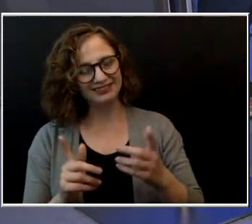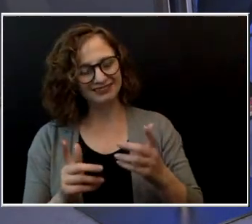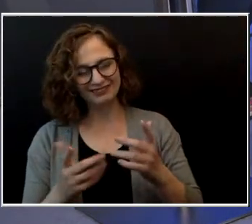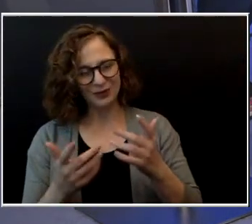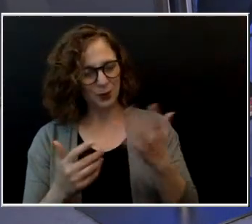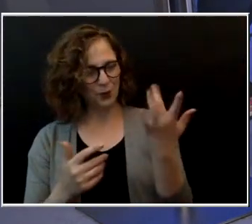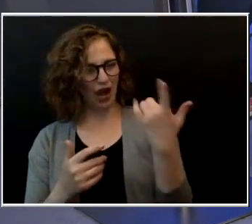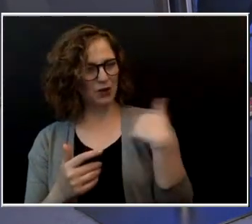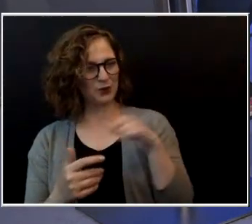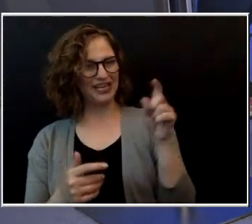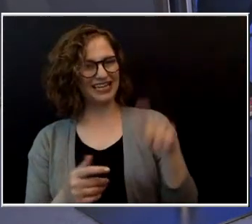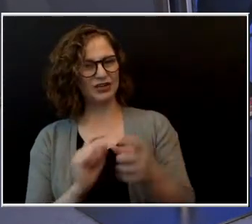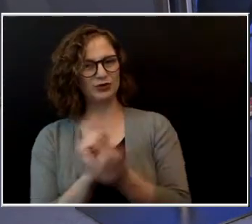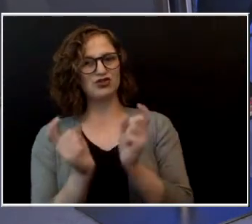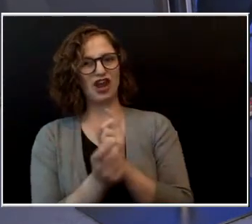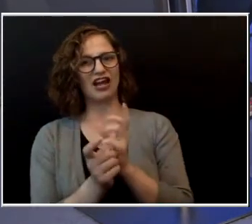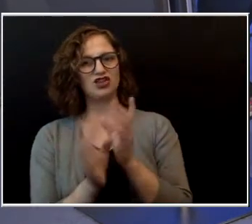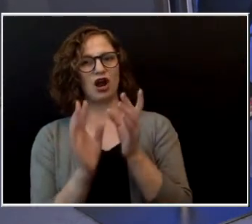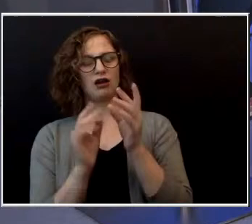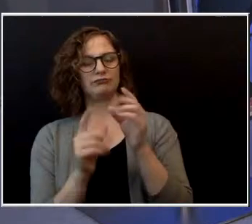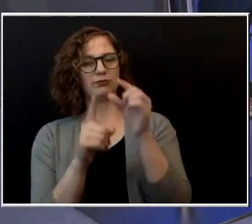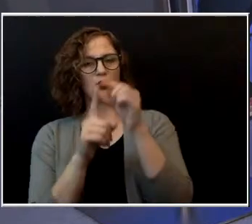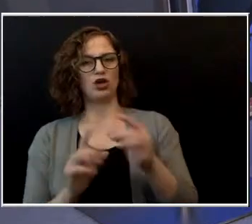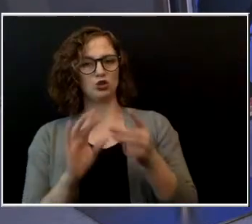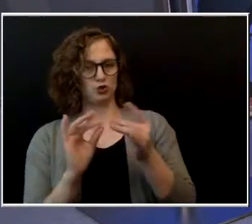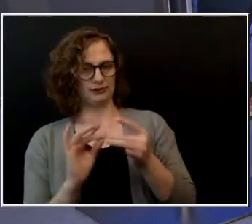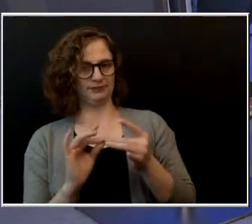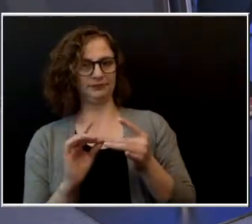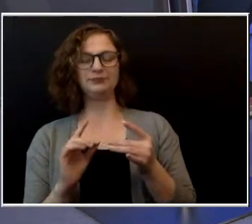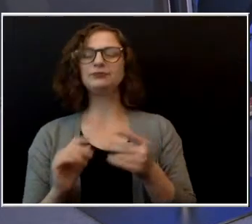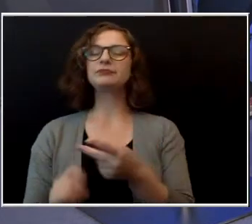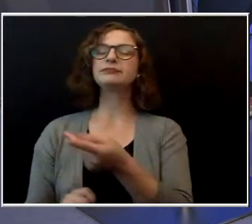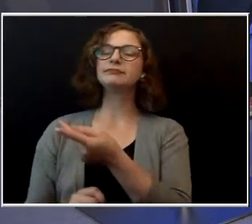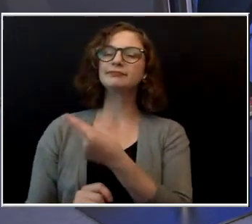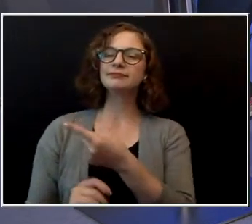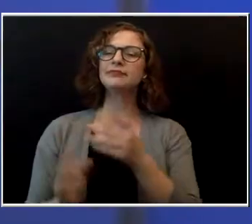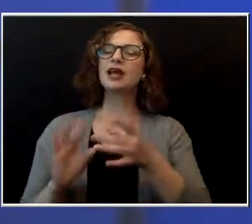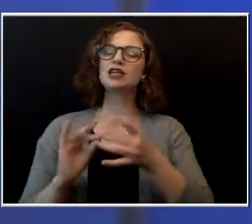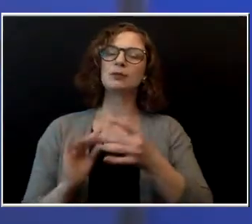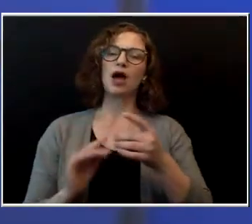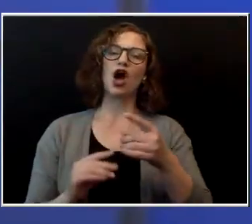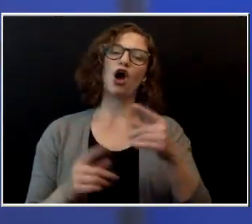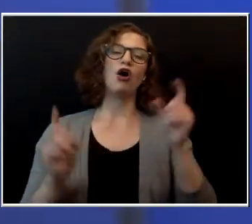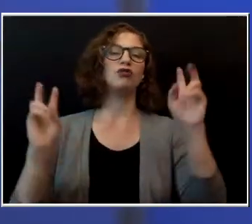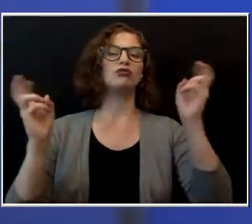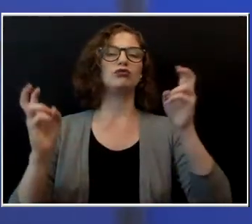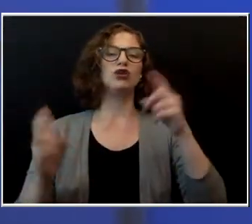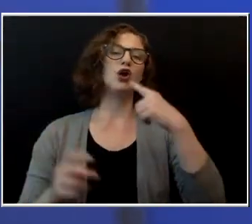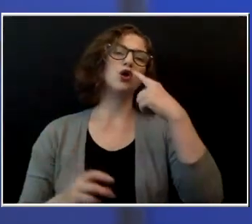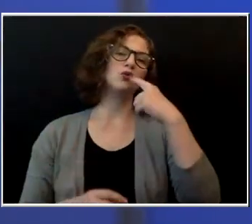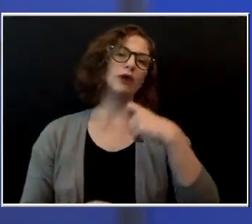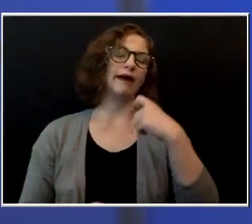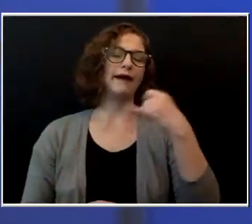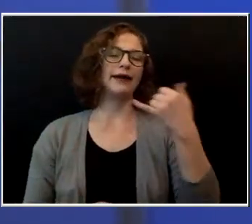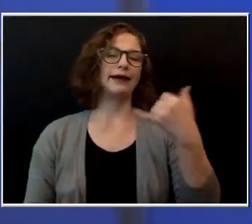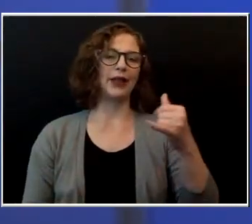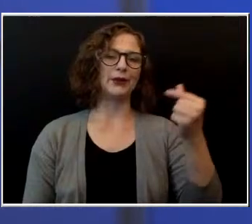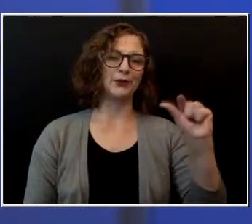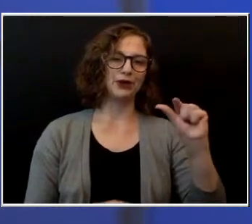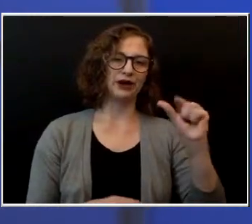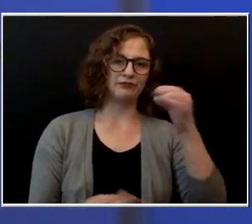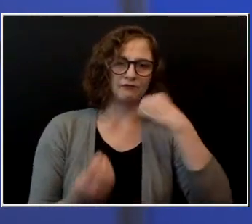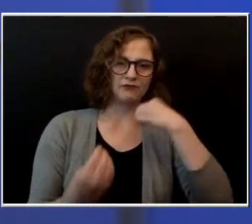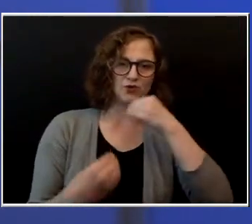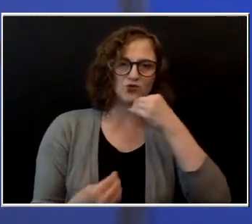you heard Mandy and Wake talk about red, yellow, and green foods. So we have definitions that kids as young as 5 can understand whether